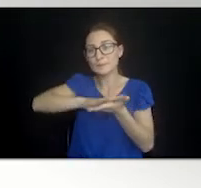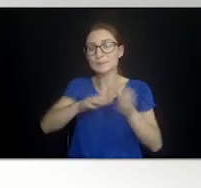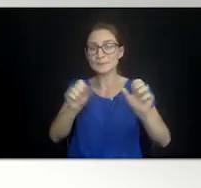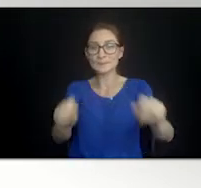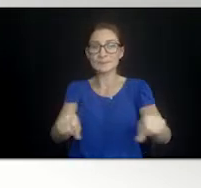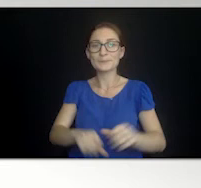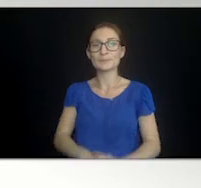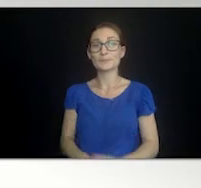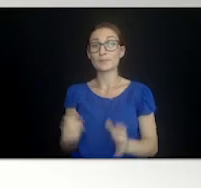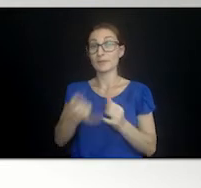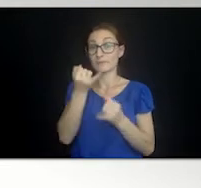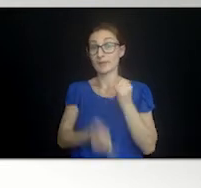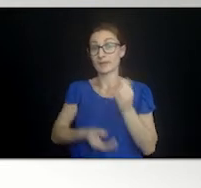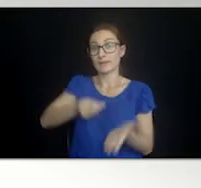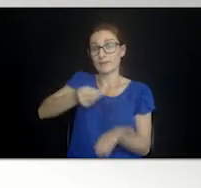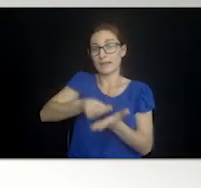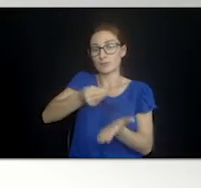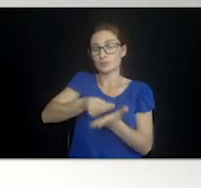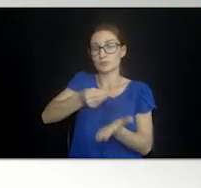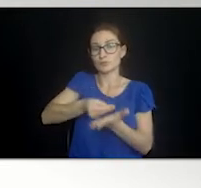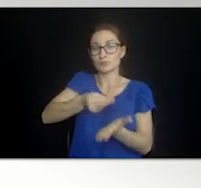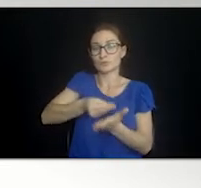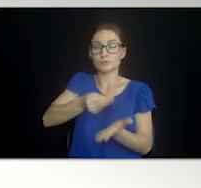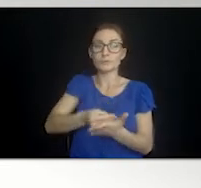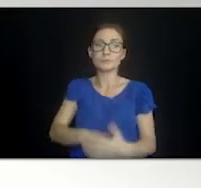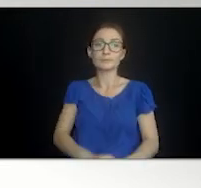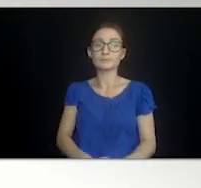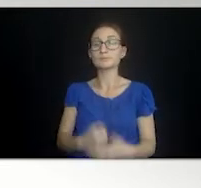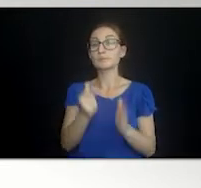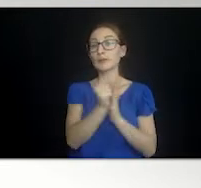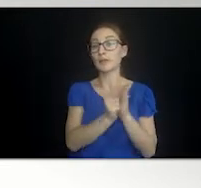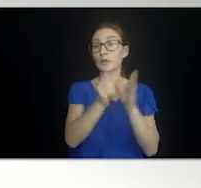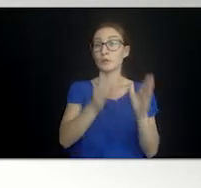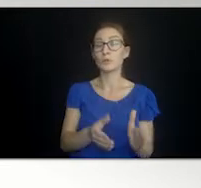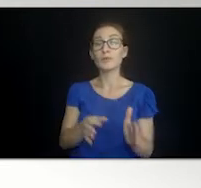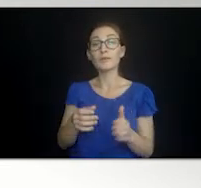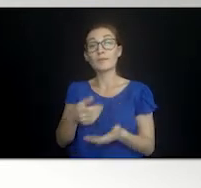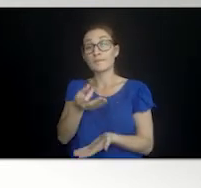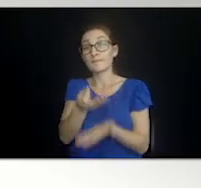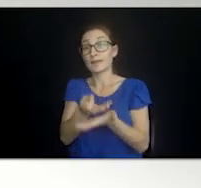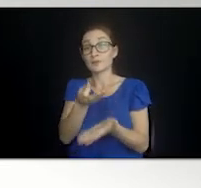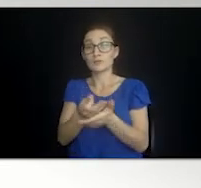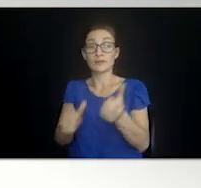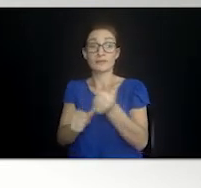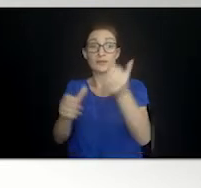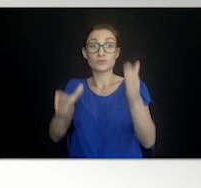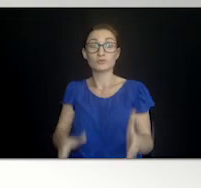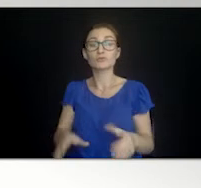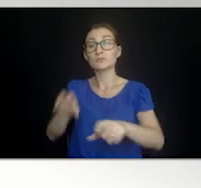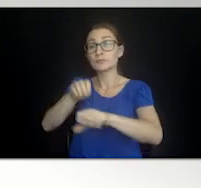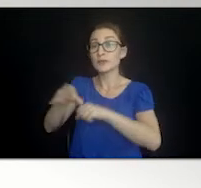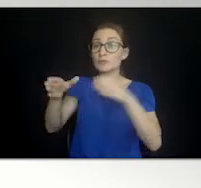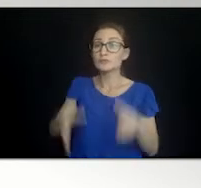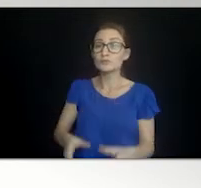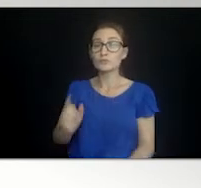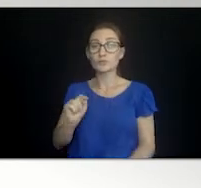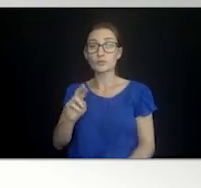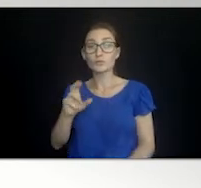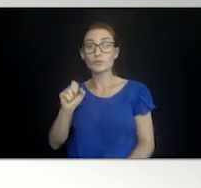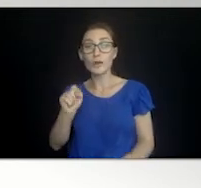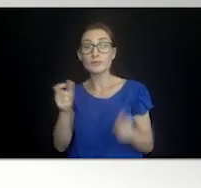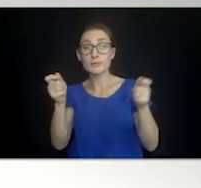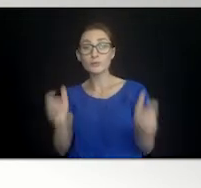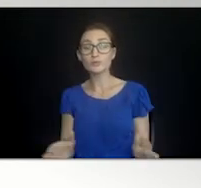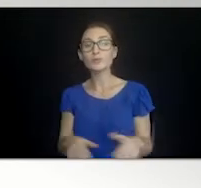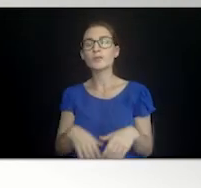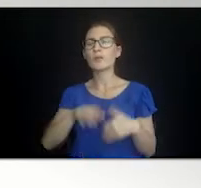them listed as well. And then finally, financial. This is basically your lawyer, financial advisor, maybe somebody running a trust for